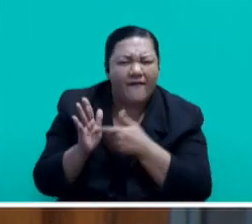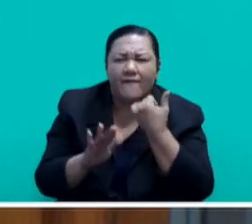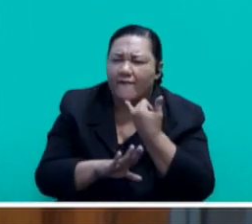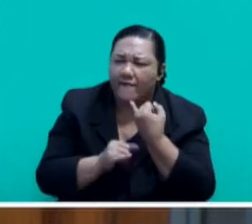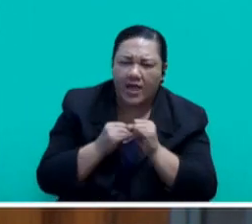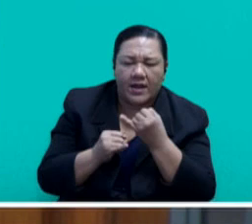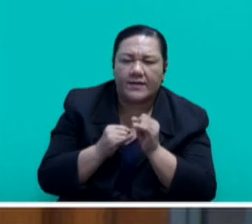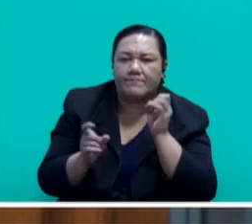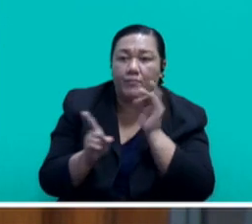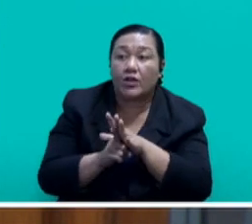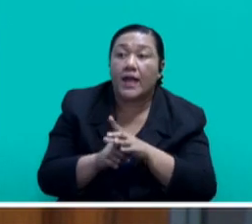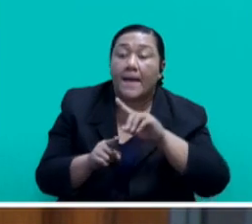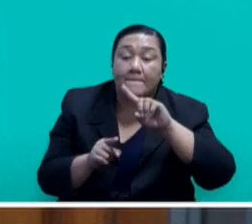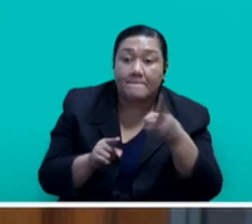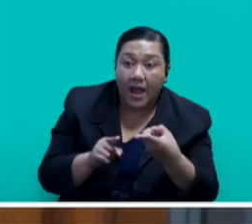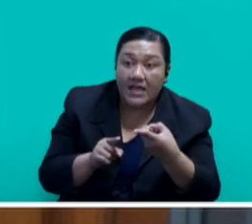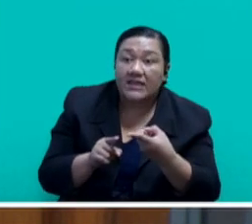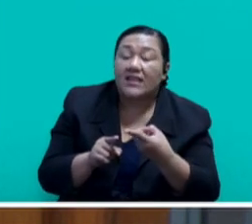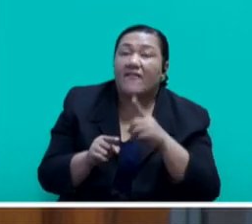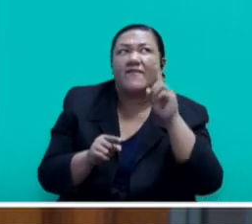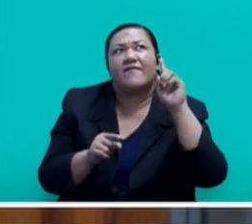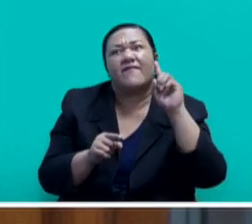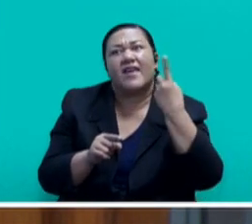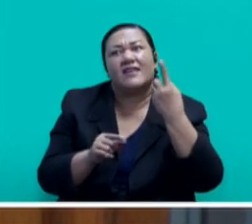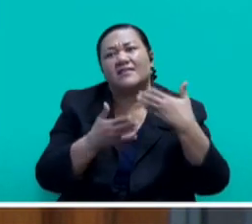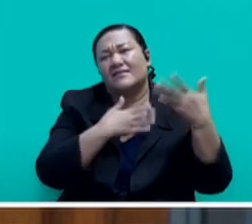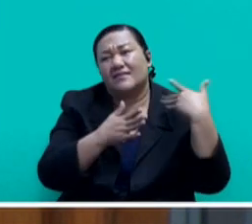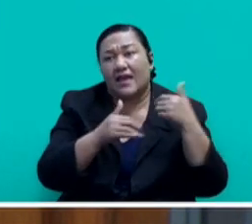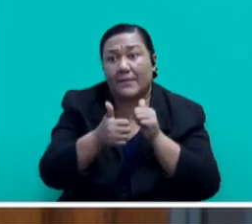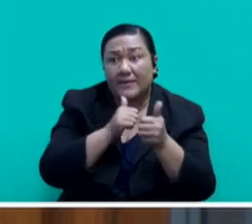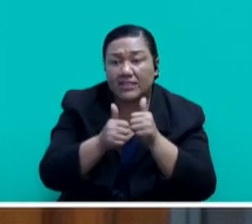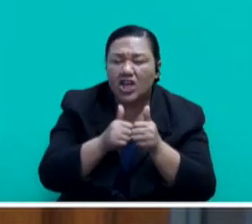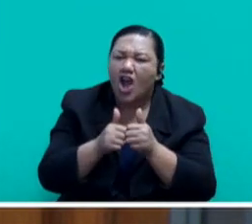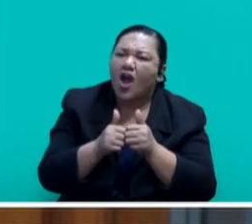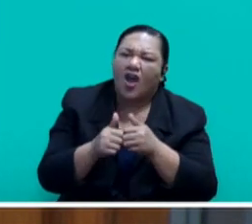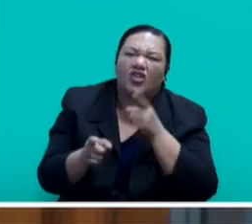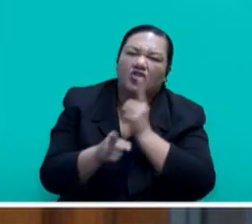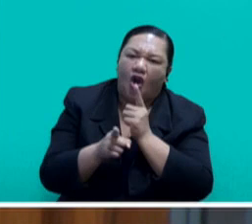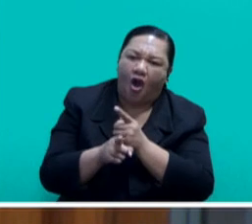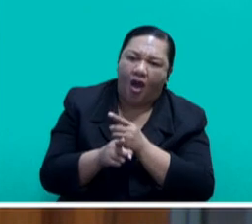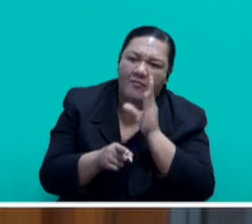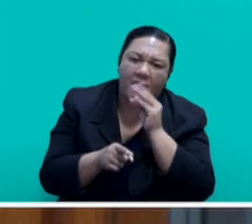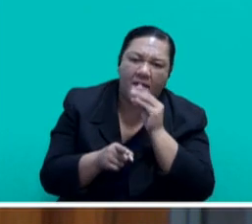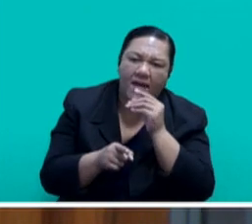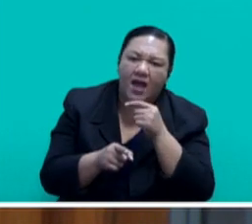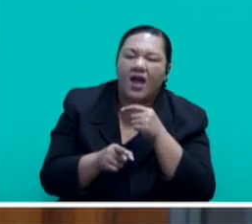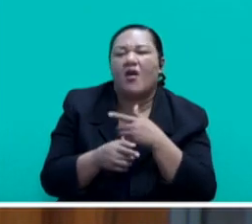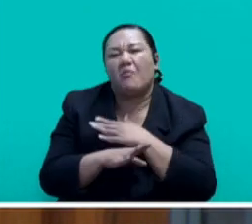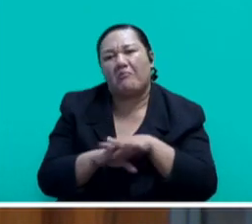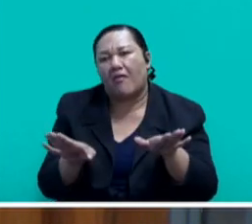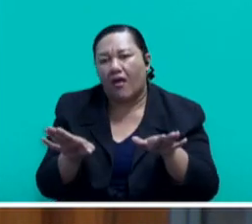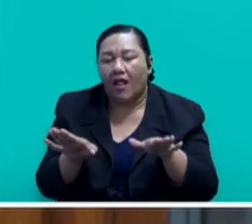talk fest in the previous administration. Nothing materialized, and the review was